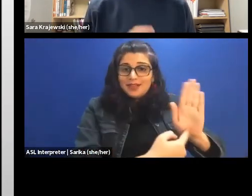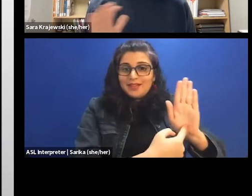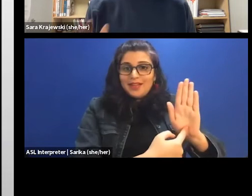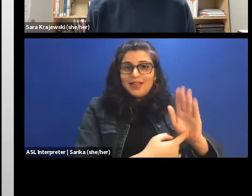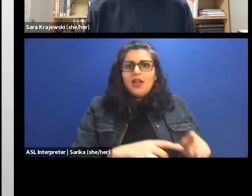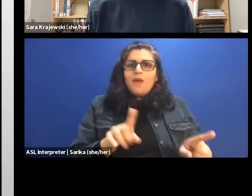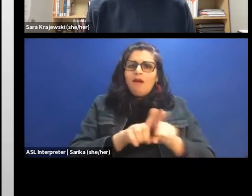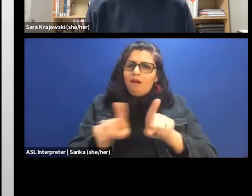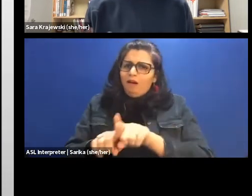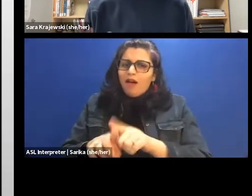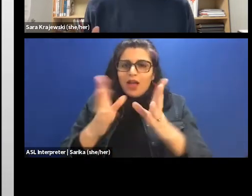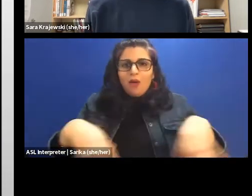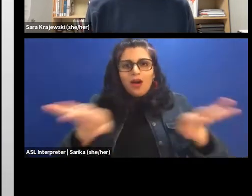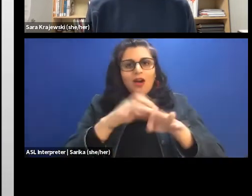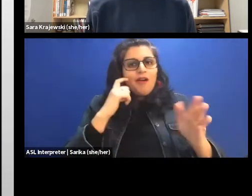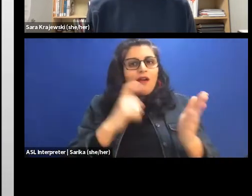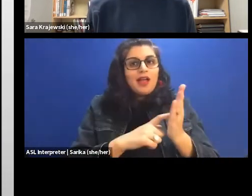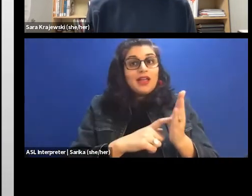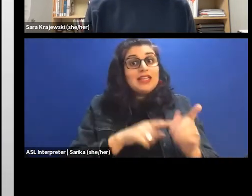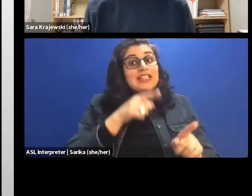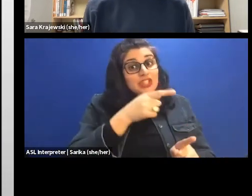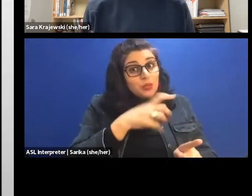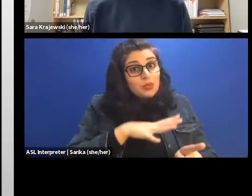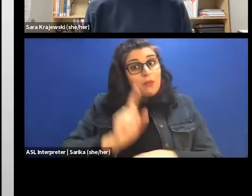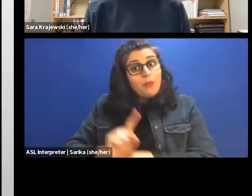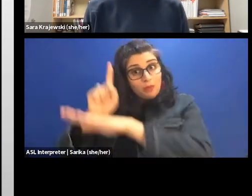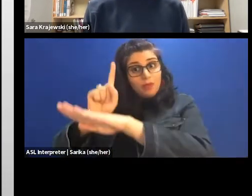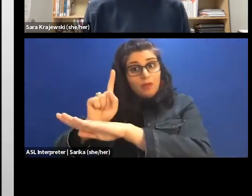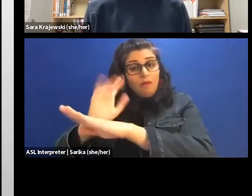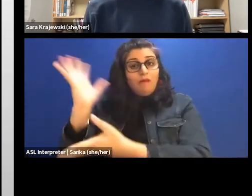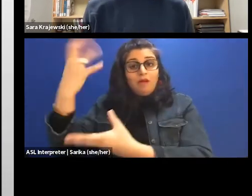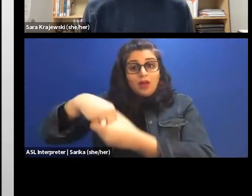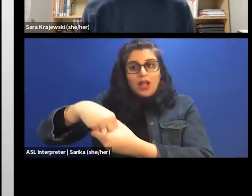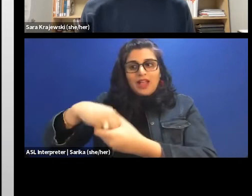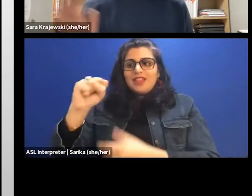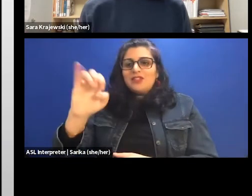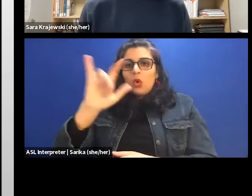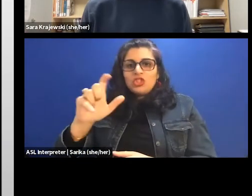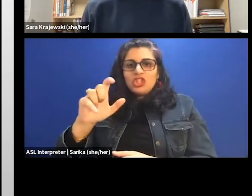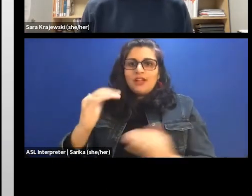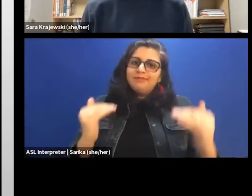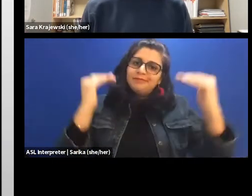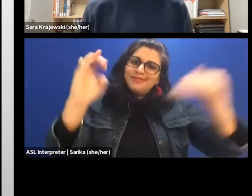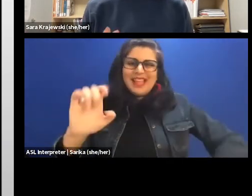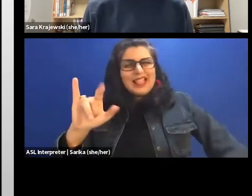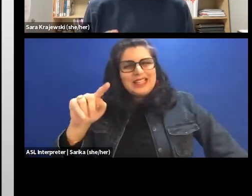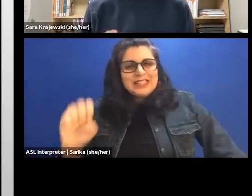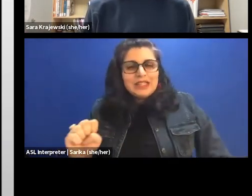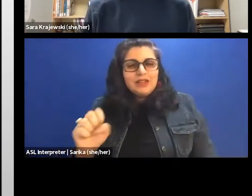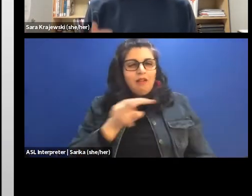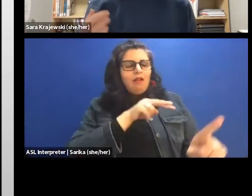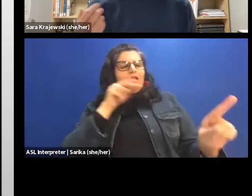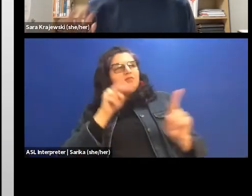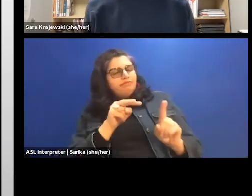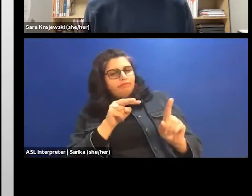to recognize that she was a woman of privilege who was part of the social elite. And we look back from our vantage point